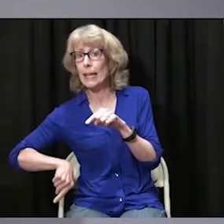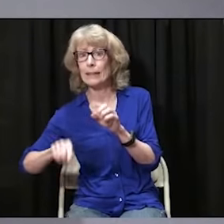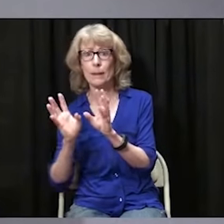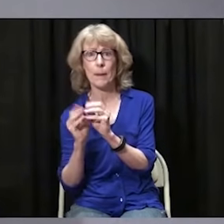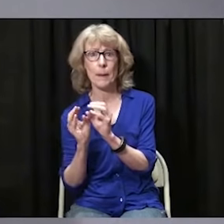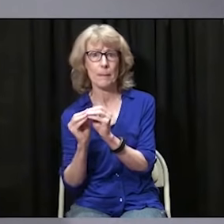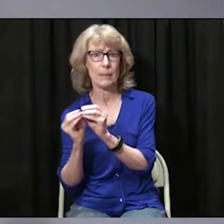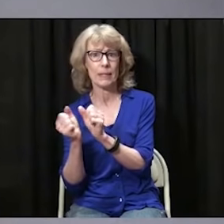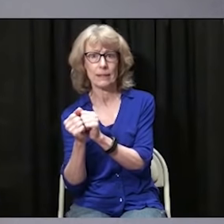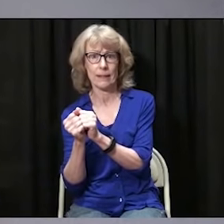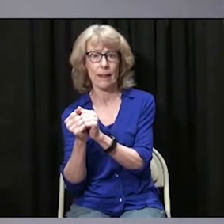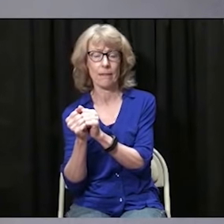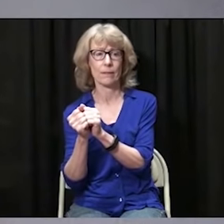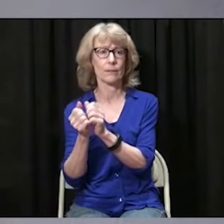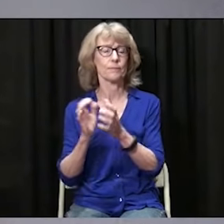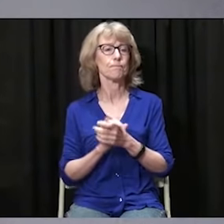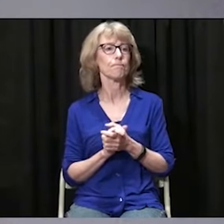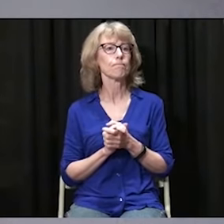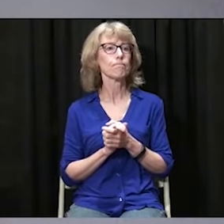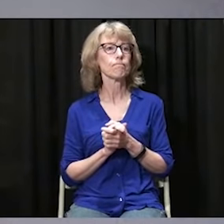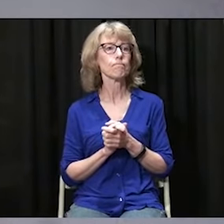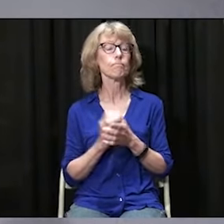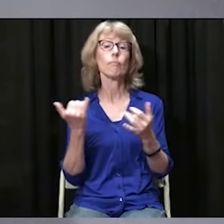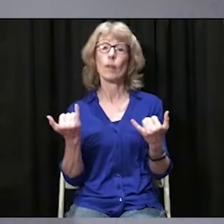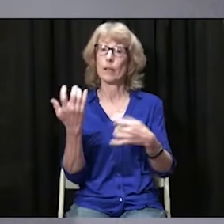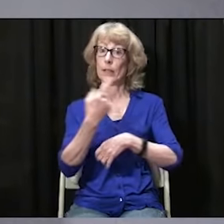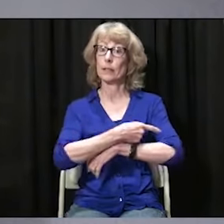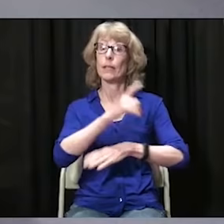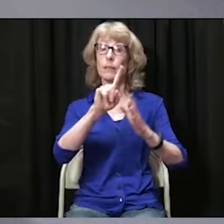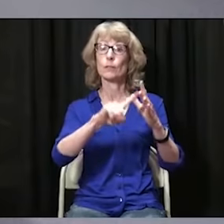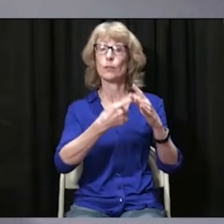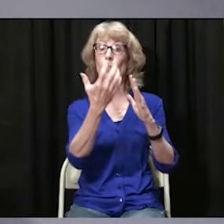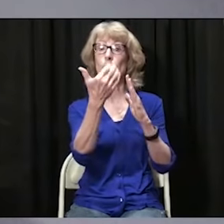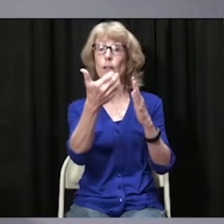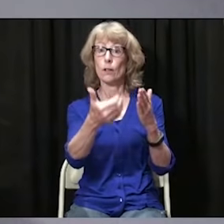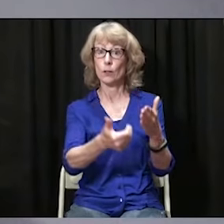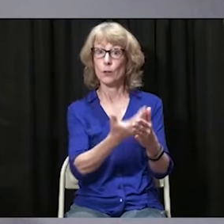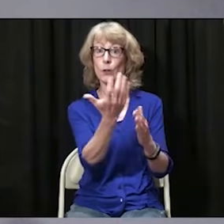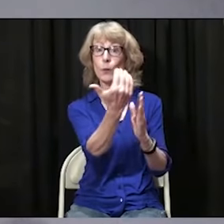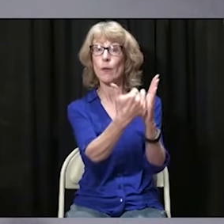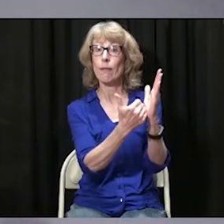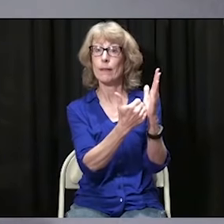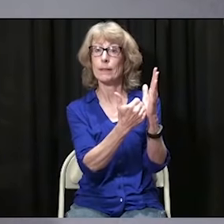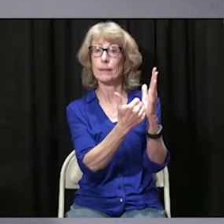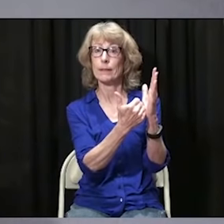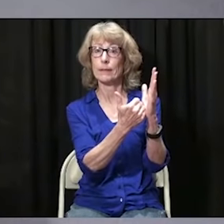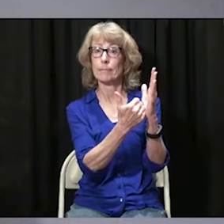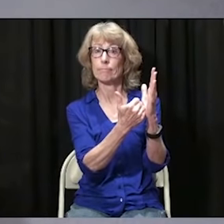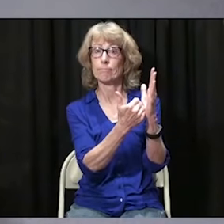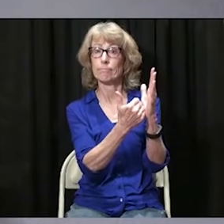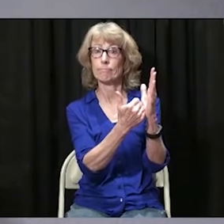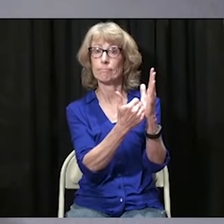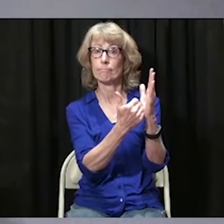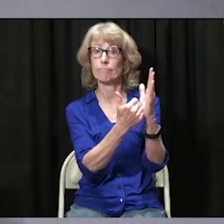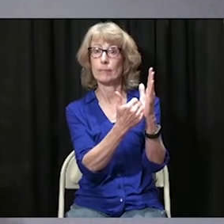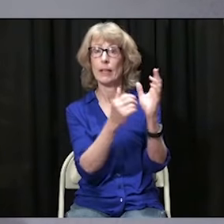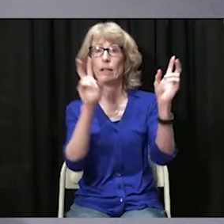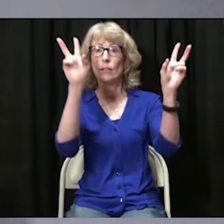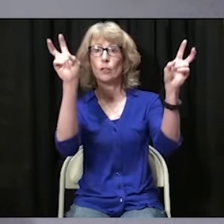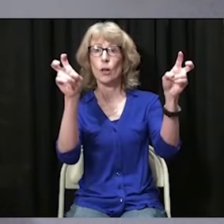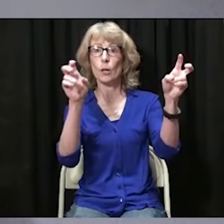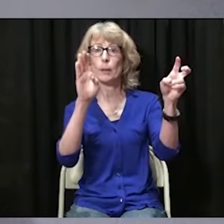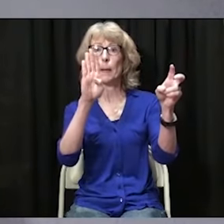want to do today is I'm starting a new series, and we're calling it Beyond a Building. And the idea behind this series